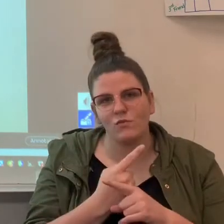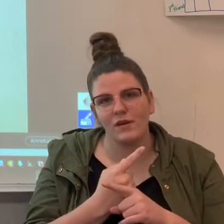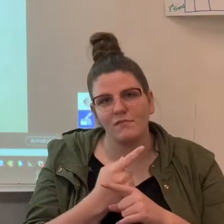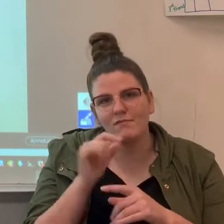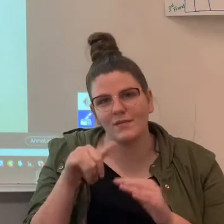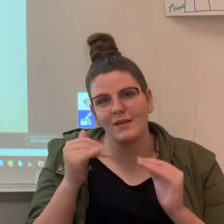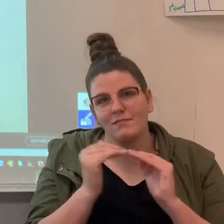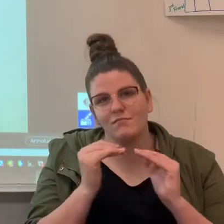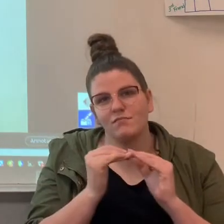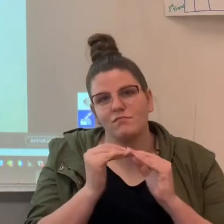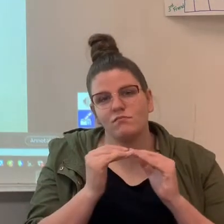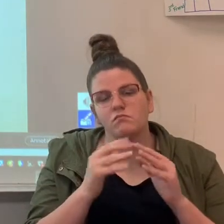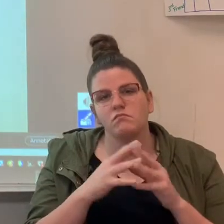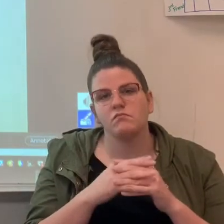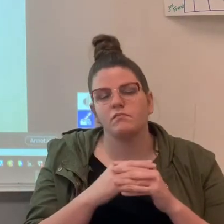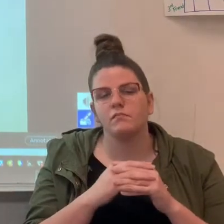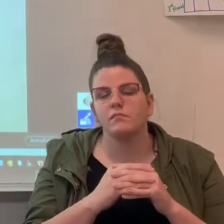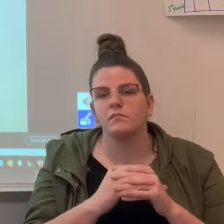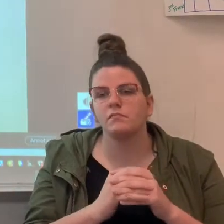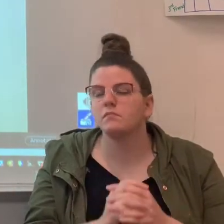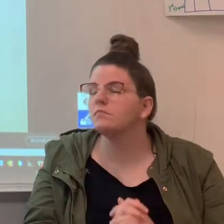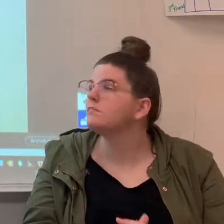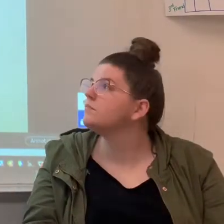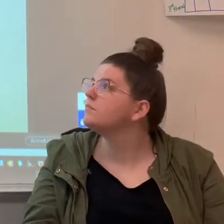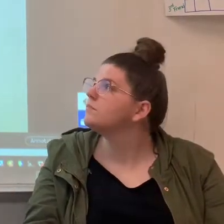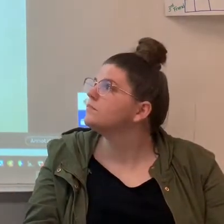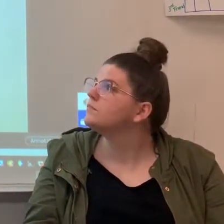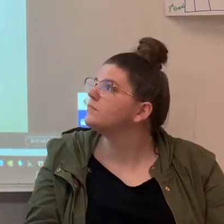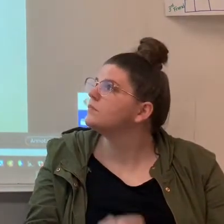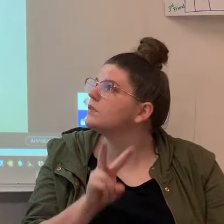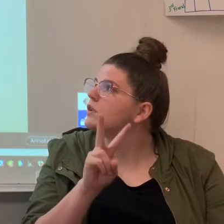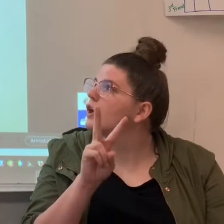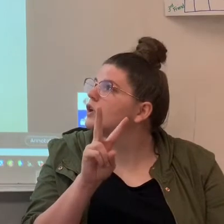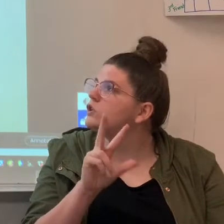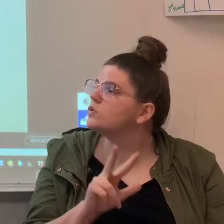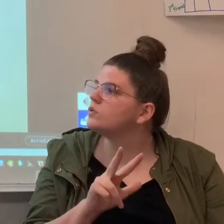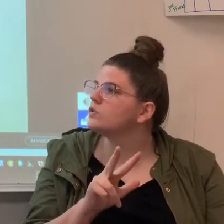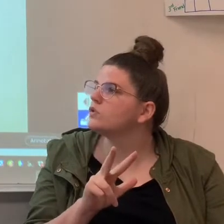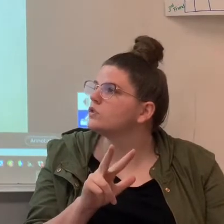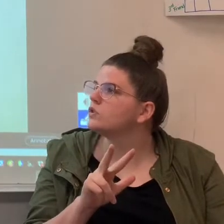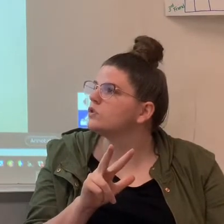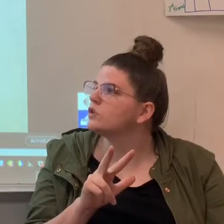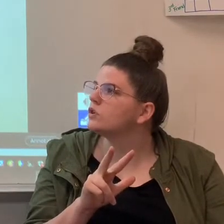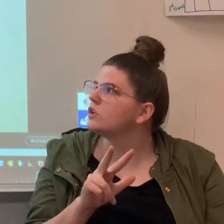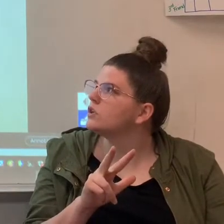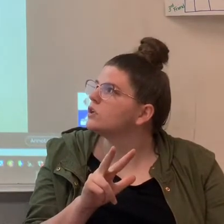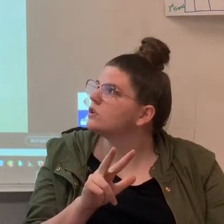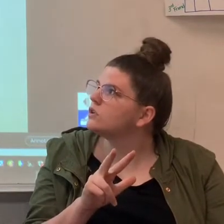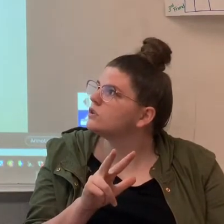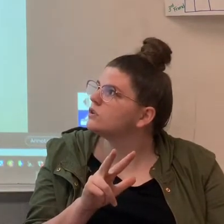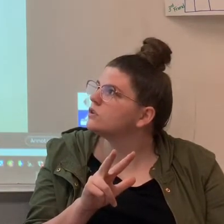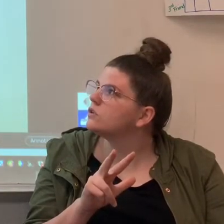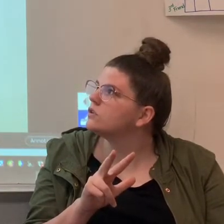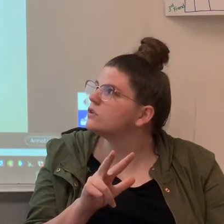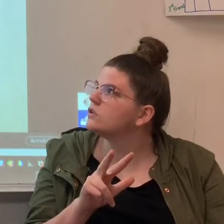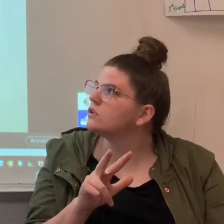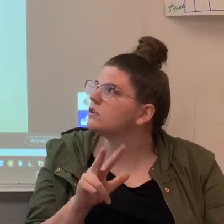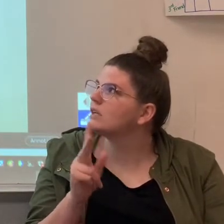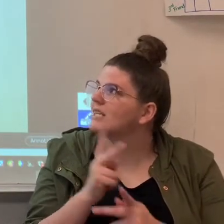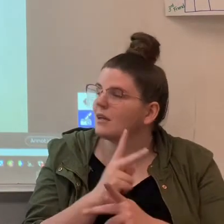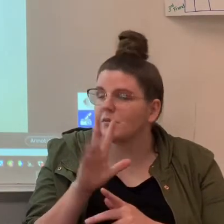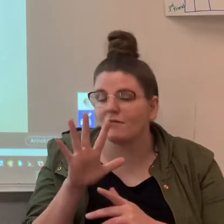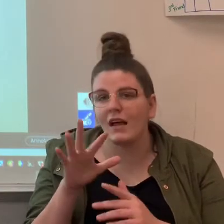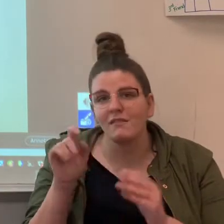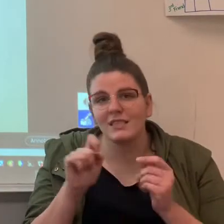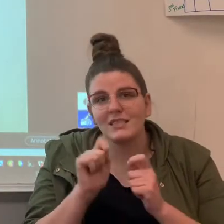equivalent. This one here is taking 2/3 5 times, just like it says up here. There's 1, 2, 3, 4,